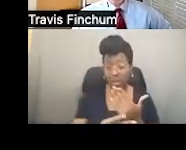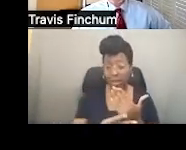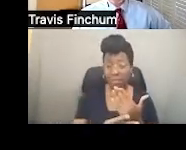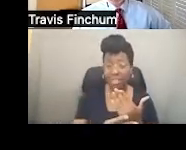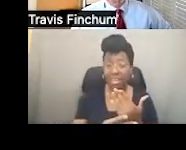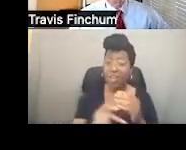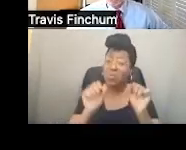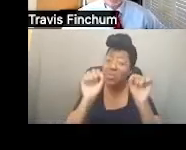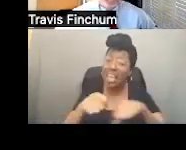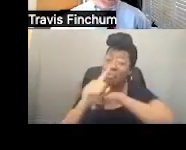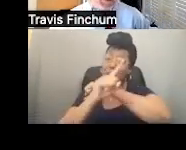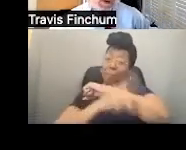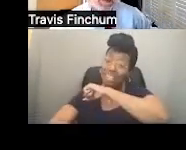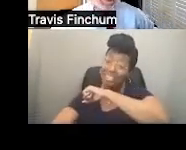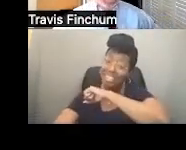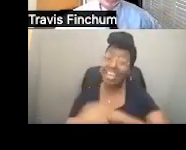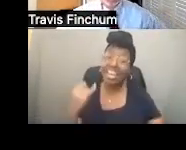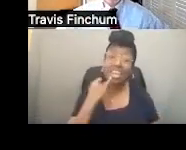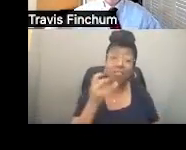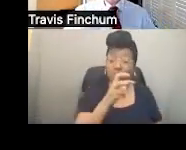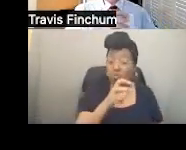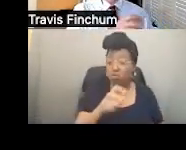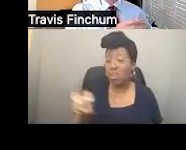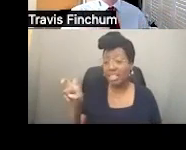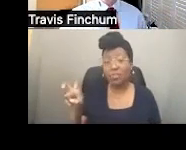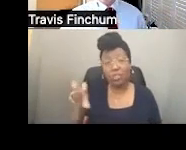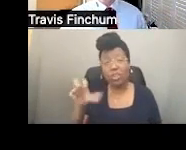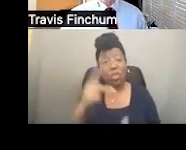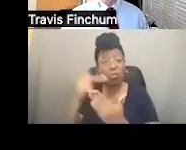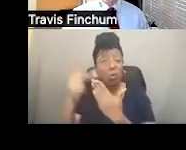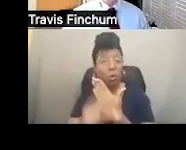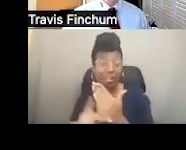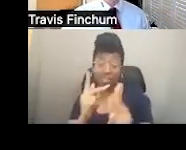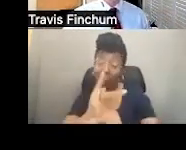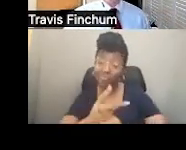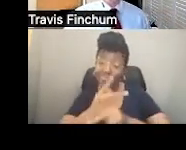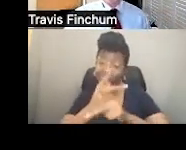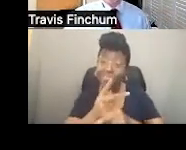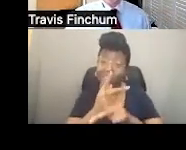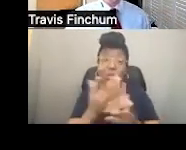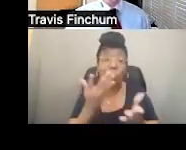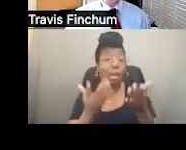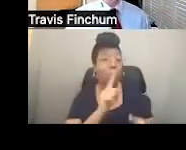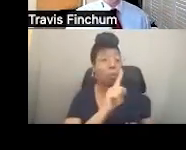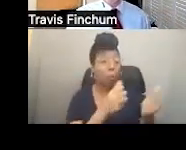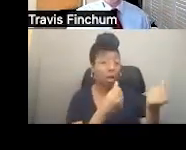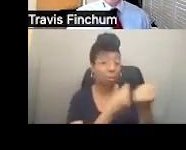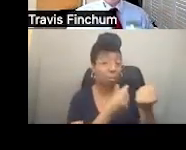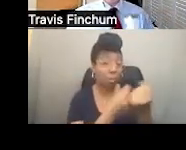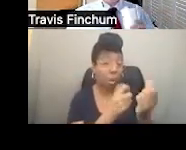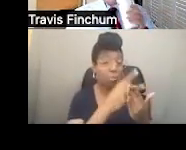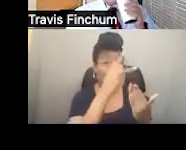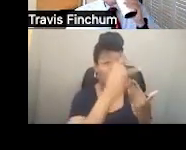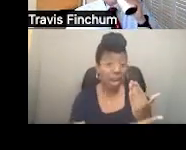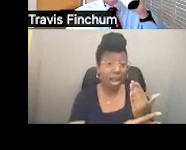penalty periods if you transfer assets. So giving away resources can cause you to have to wait